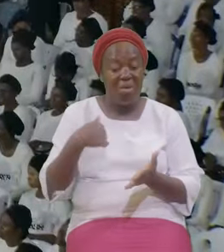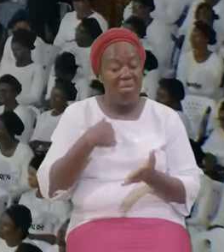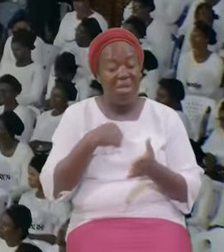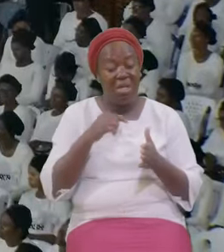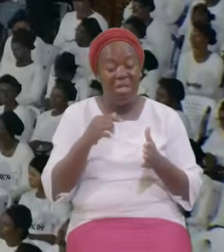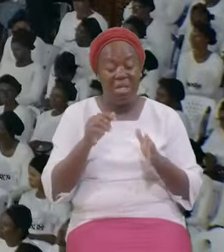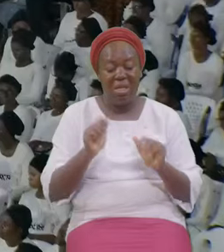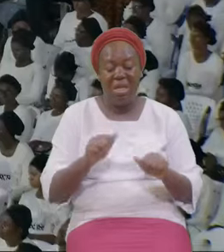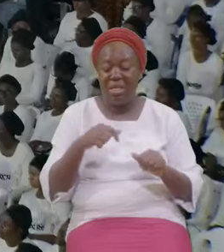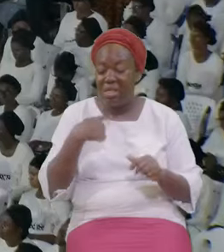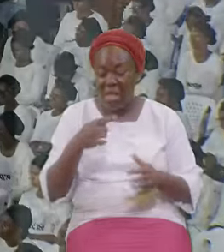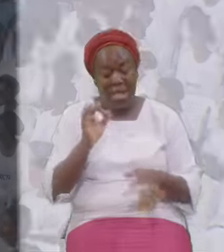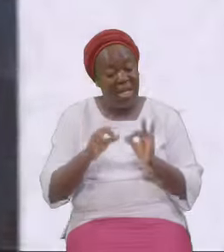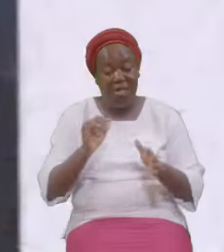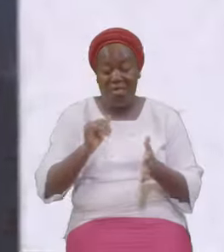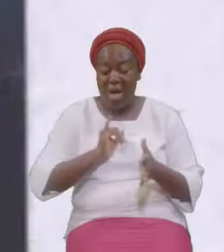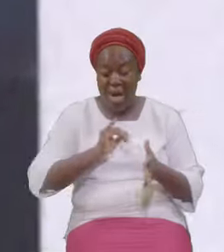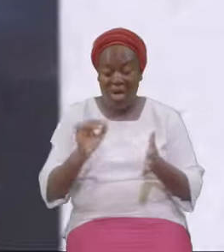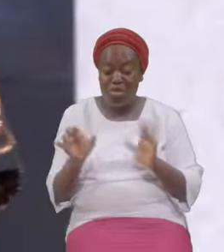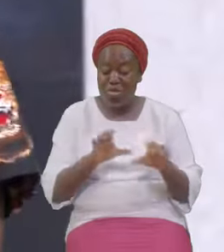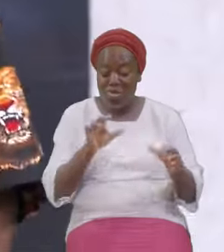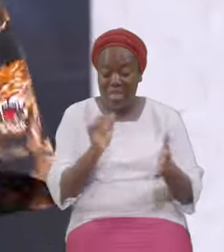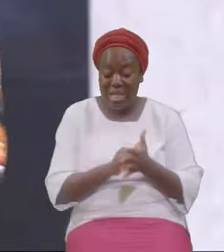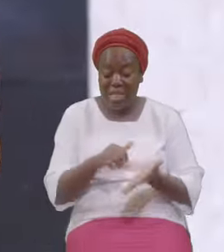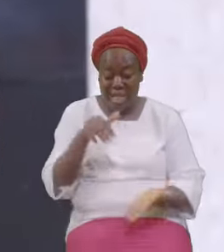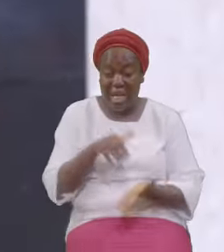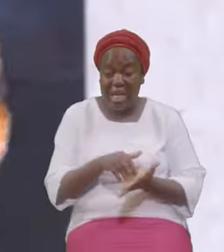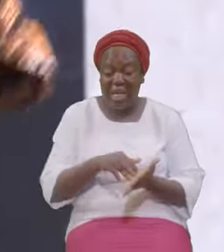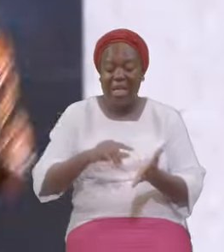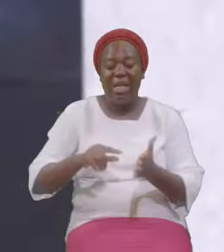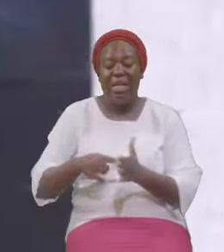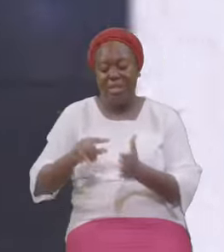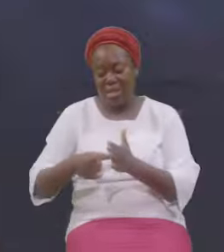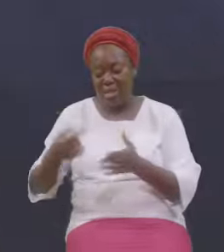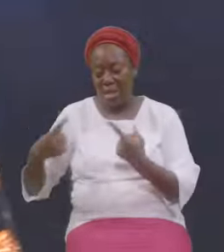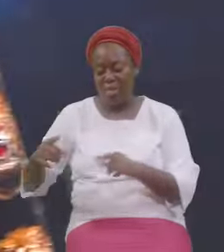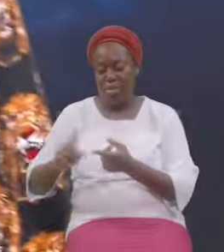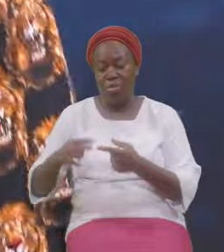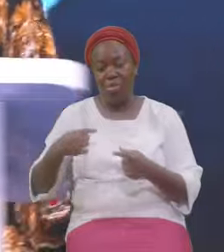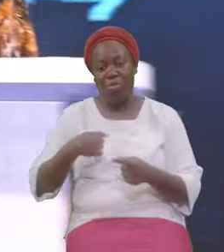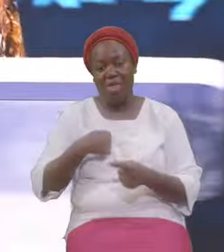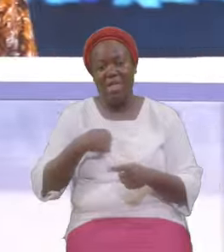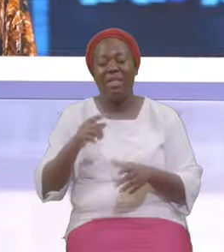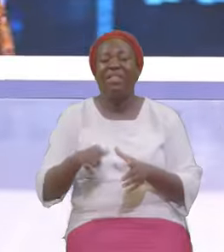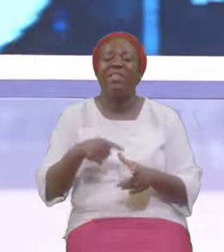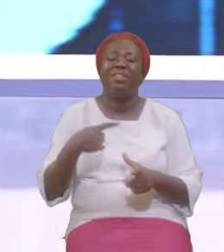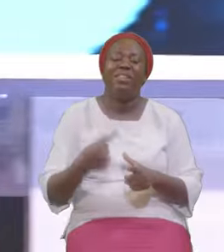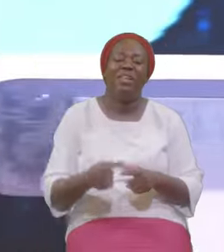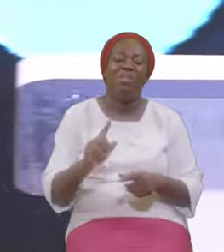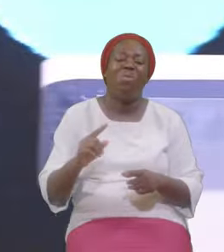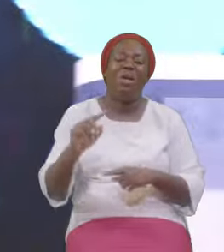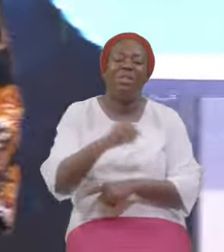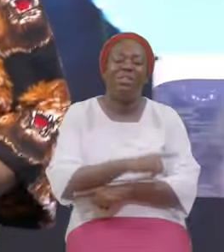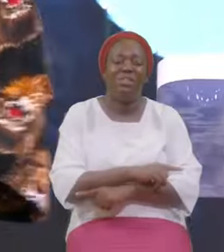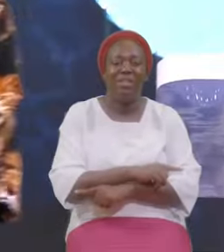do that anymore, let this happen to me. And then one day,